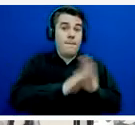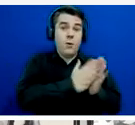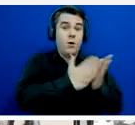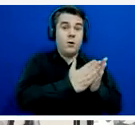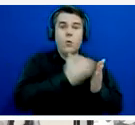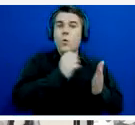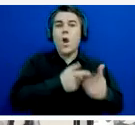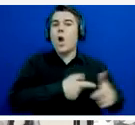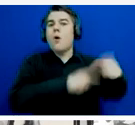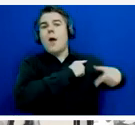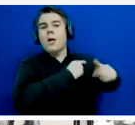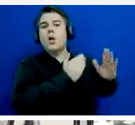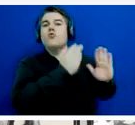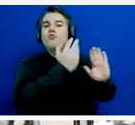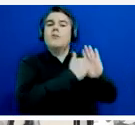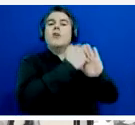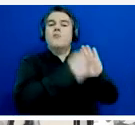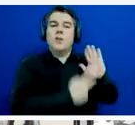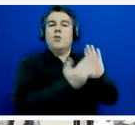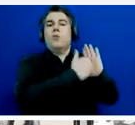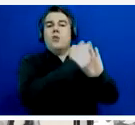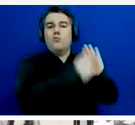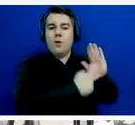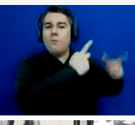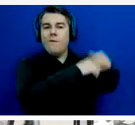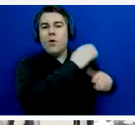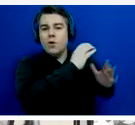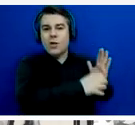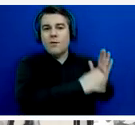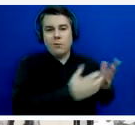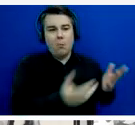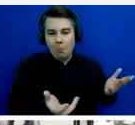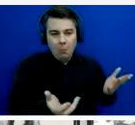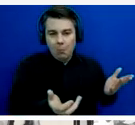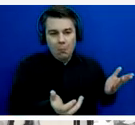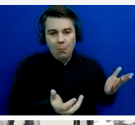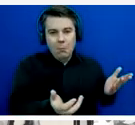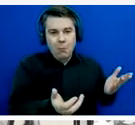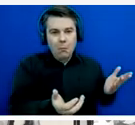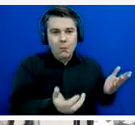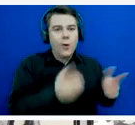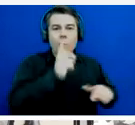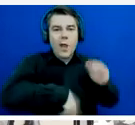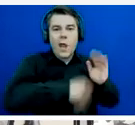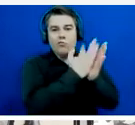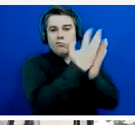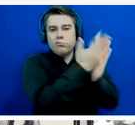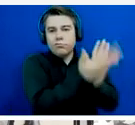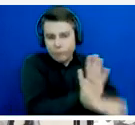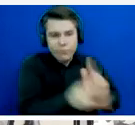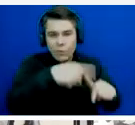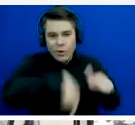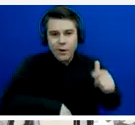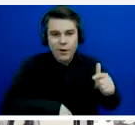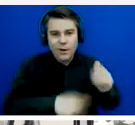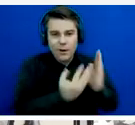keep rereading the previous chapters, because if we did that, we never would have moved ahead and finished the book. And so you can't